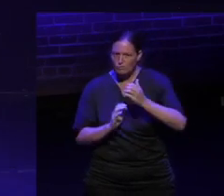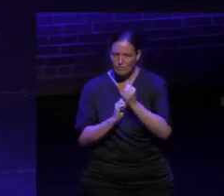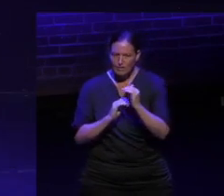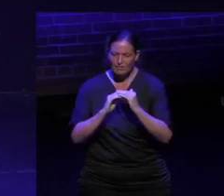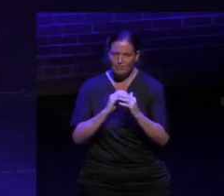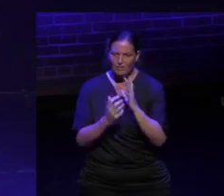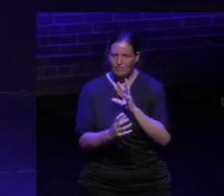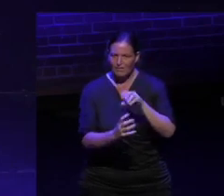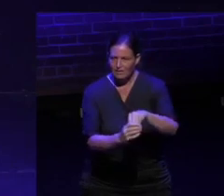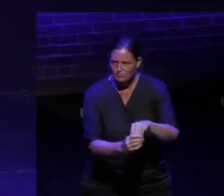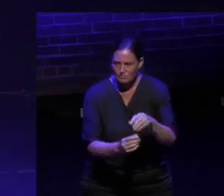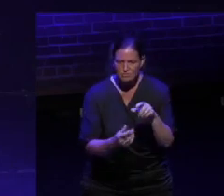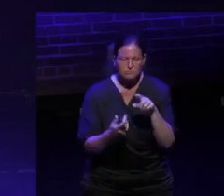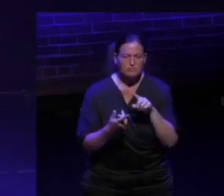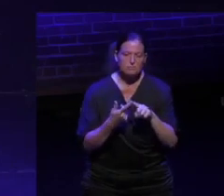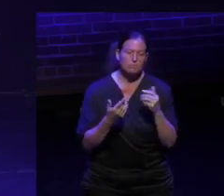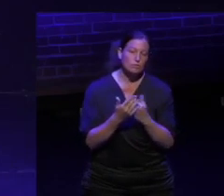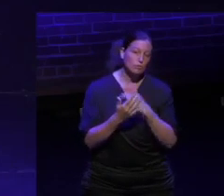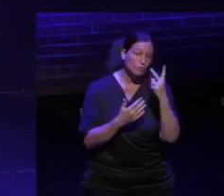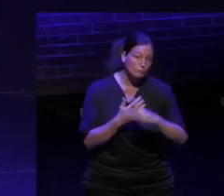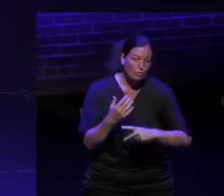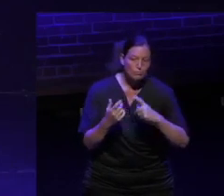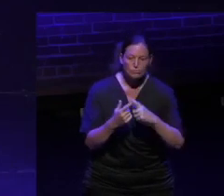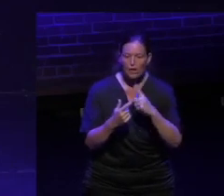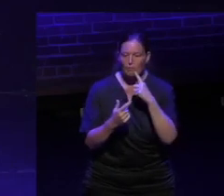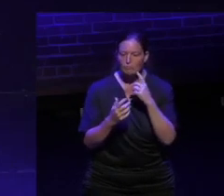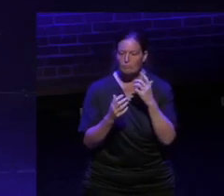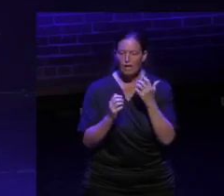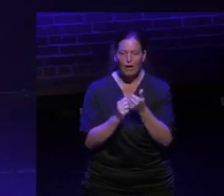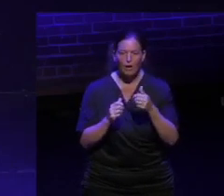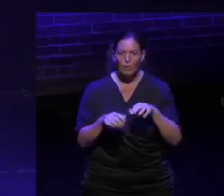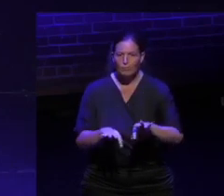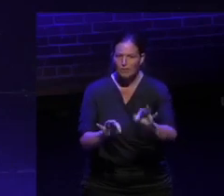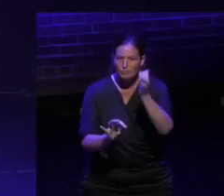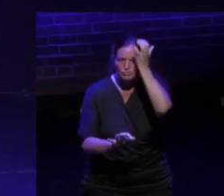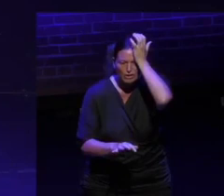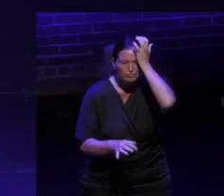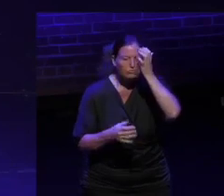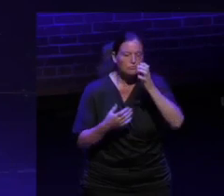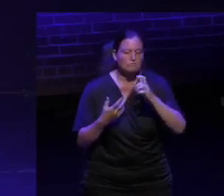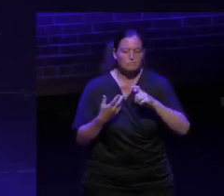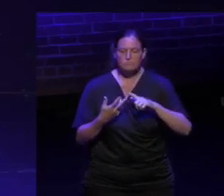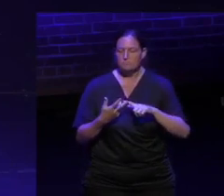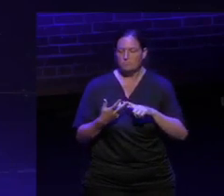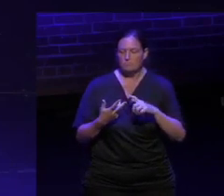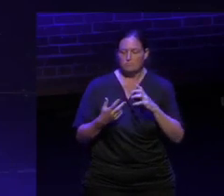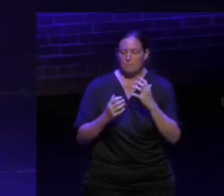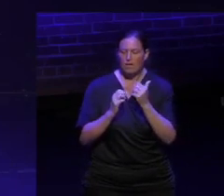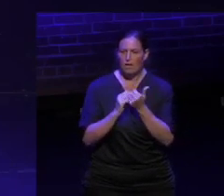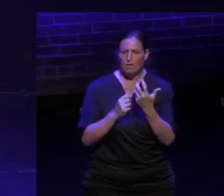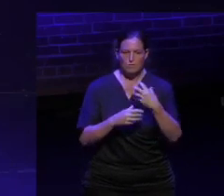of engagement, whether it's a new program rolling out for how you're gonna pick up trash, key things, or the way that you